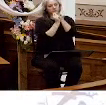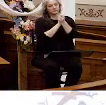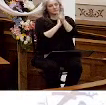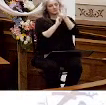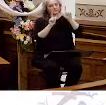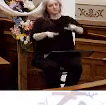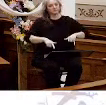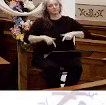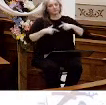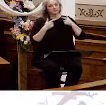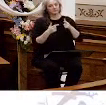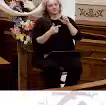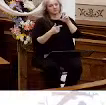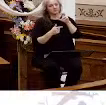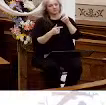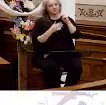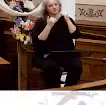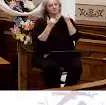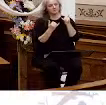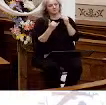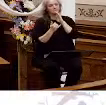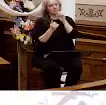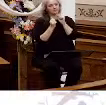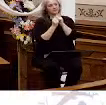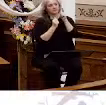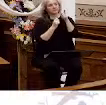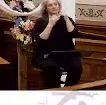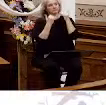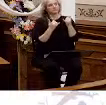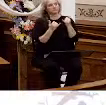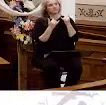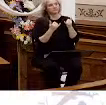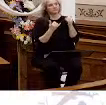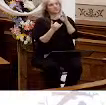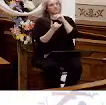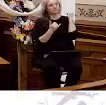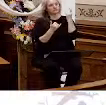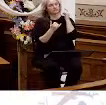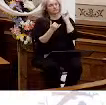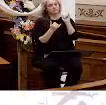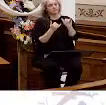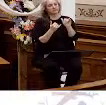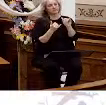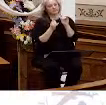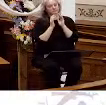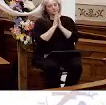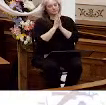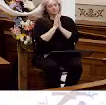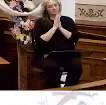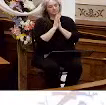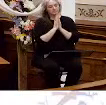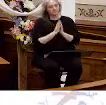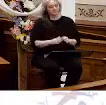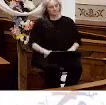life even now, be with you now and evermore. Amen.